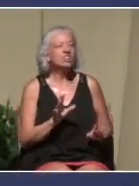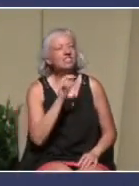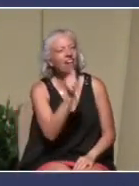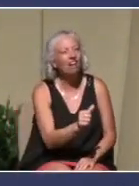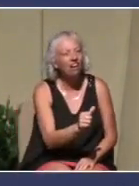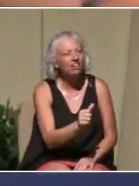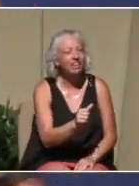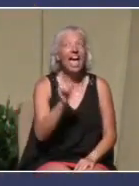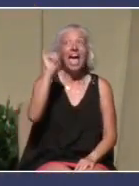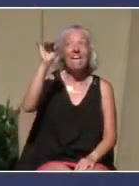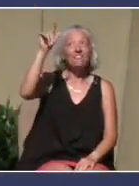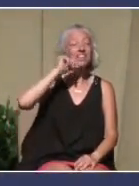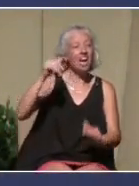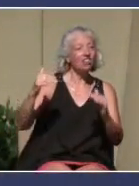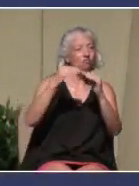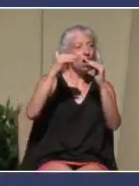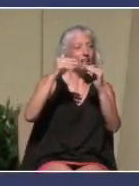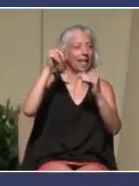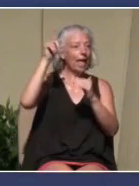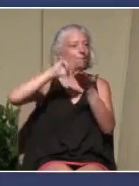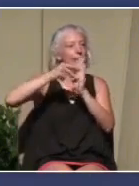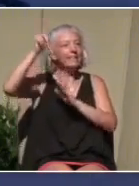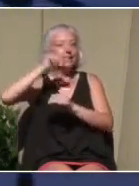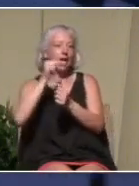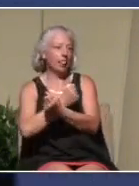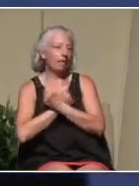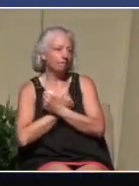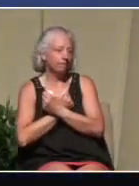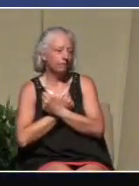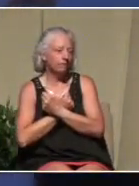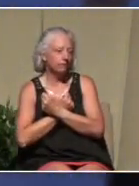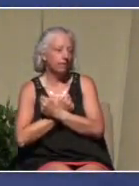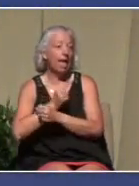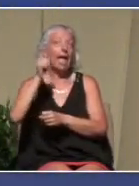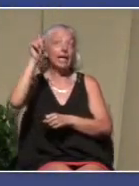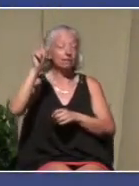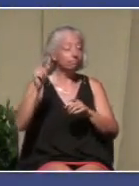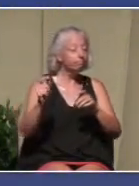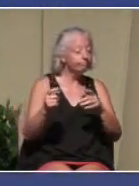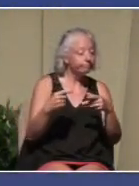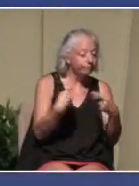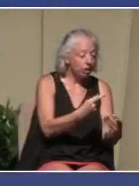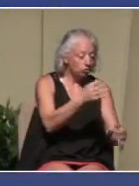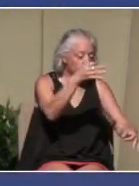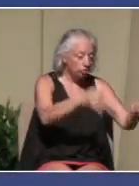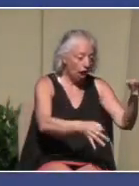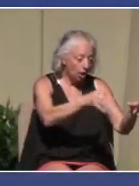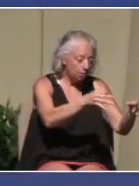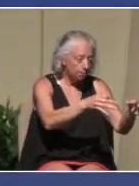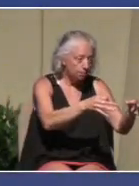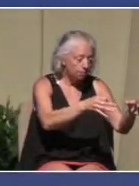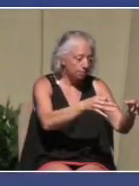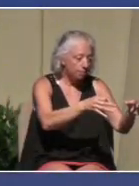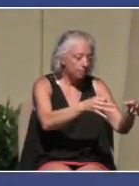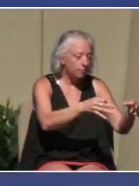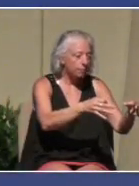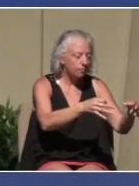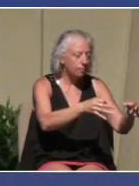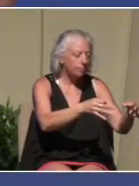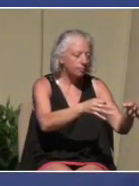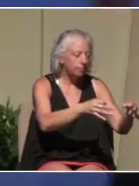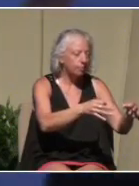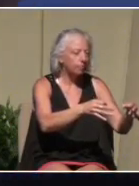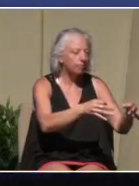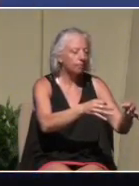did not do justice, he wouldn't be a God in love. But here's the thing, rendering judgment, as the Puritan Thomas Goodwin said,